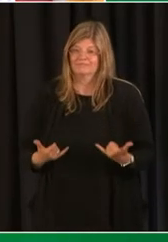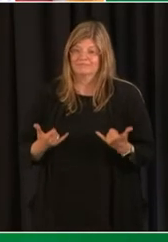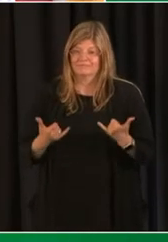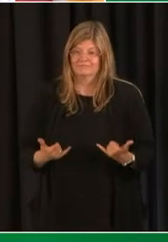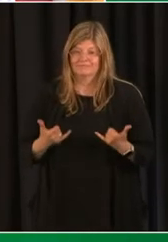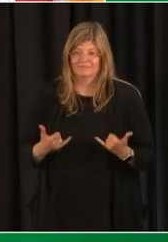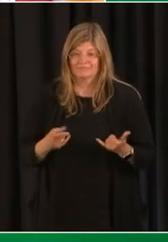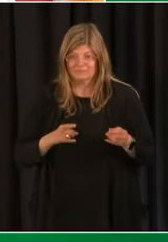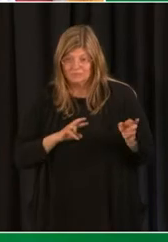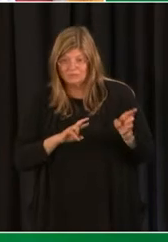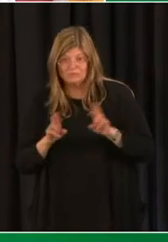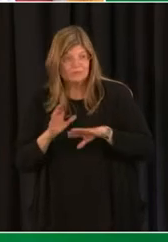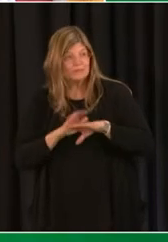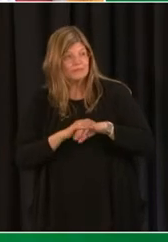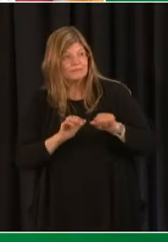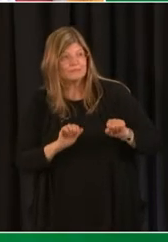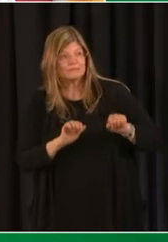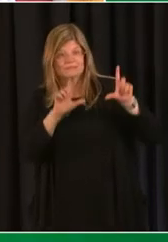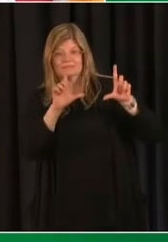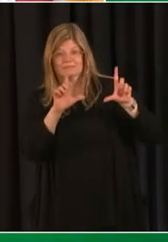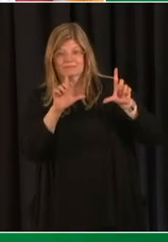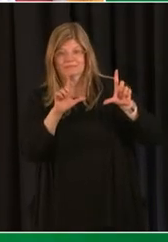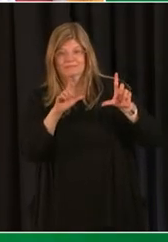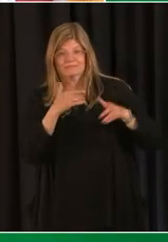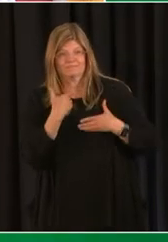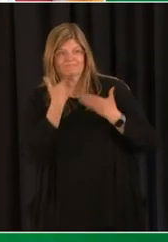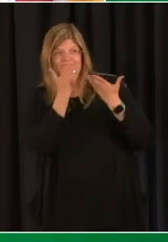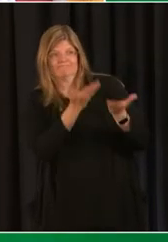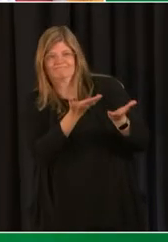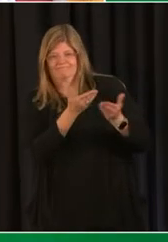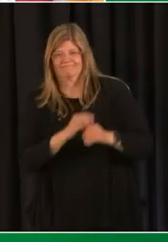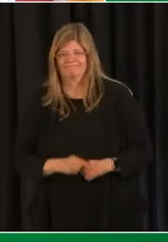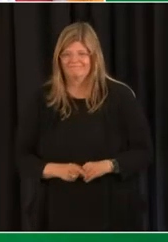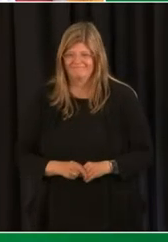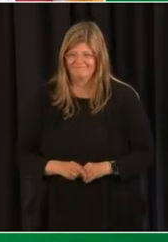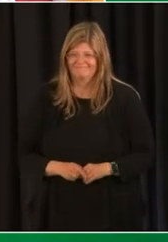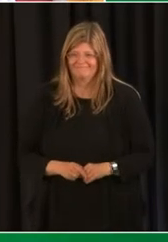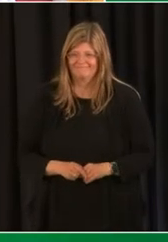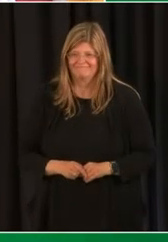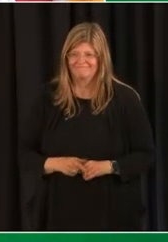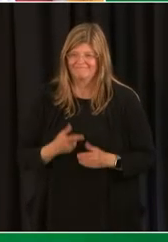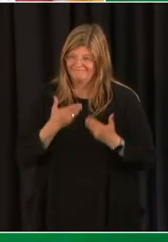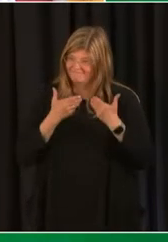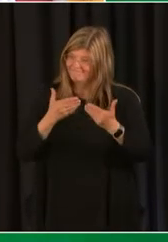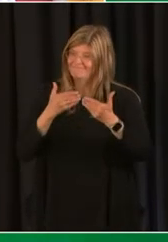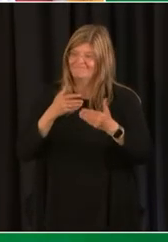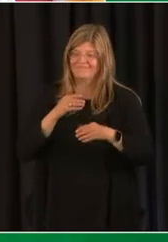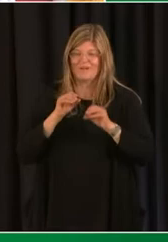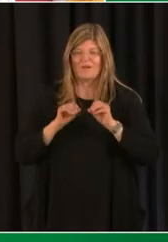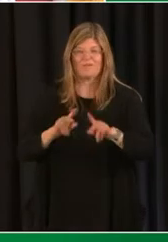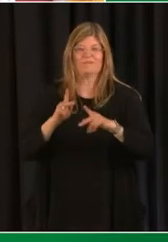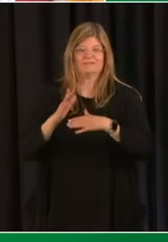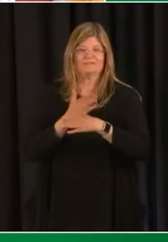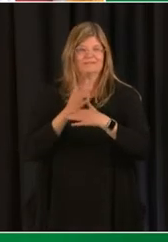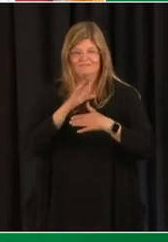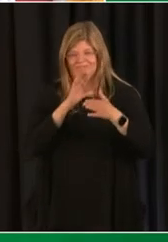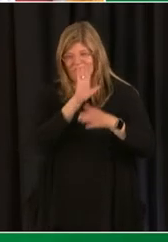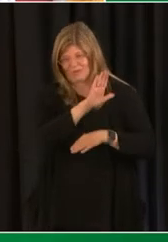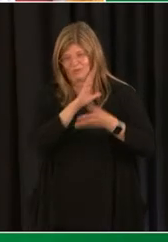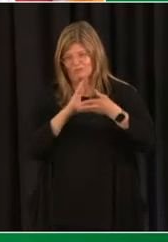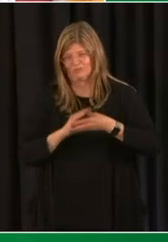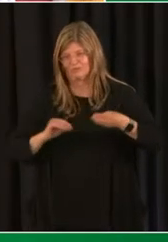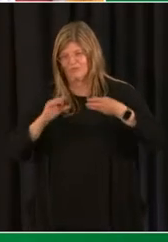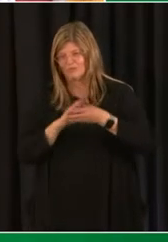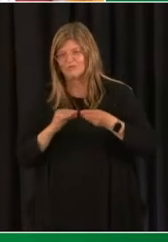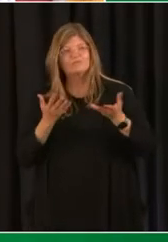Gray, delighted to turn the spotlight on you at this point, and please take this opportunity to share your story and whatever